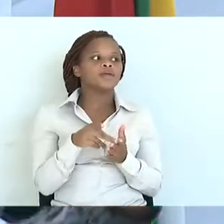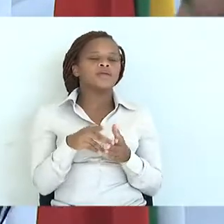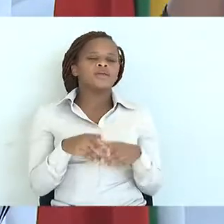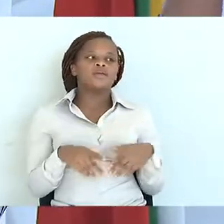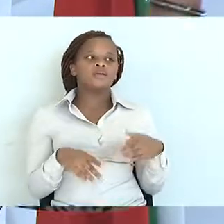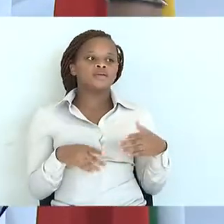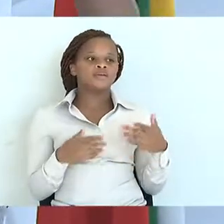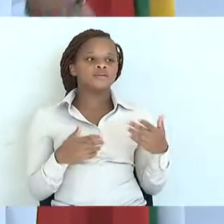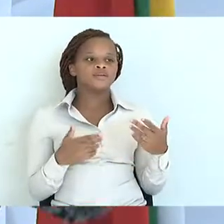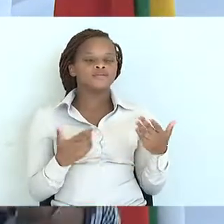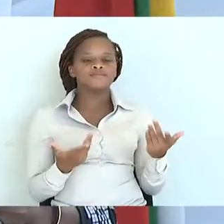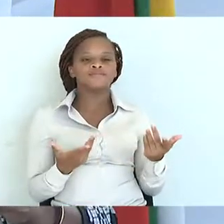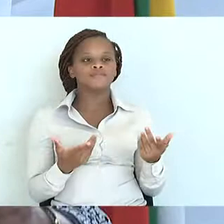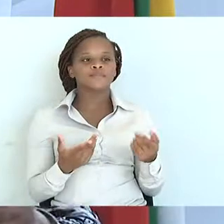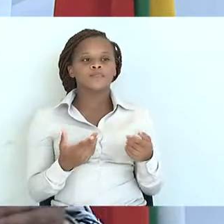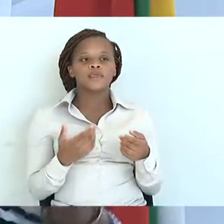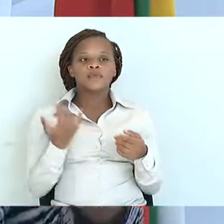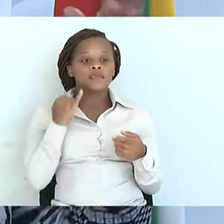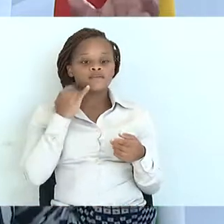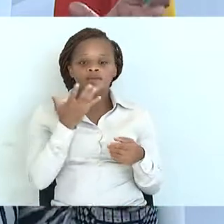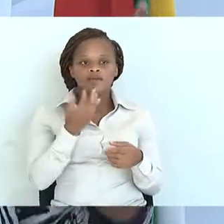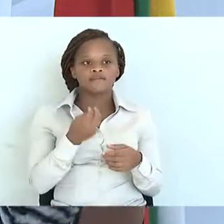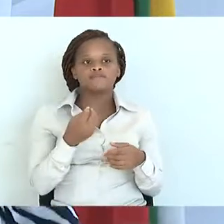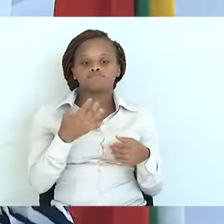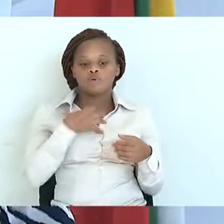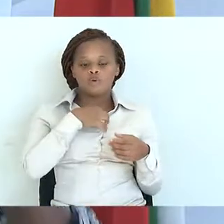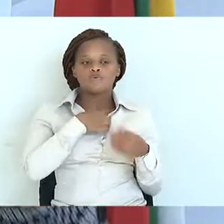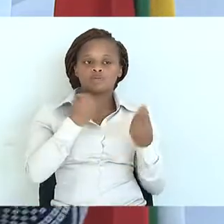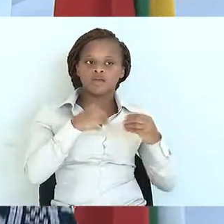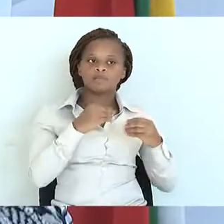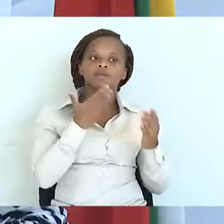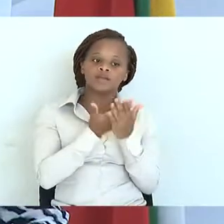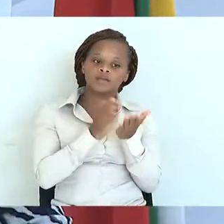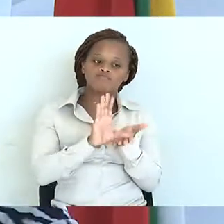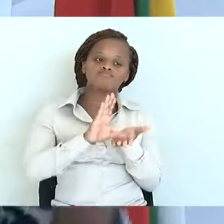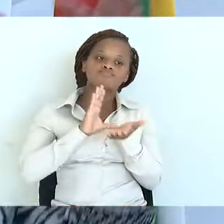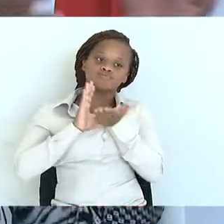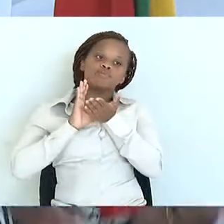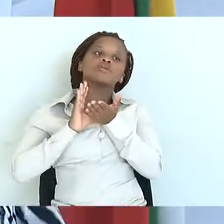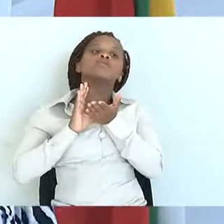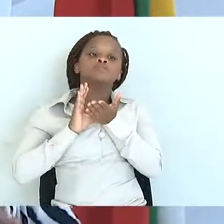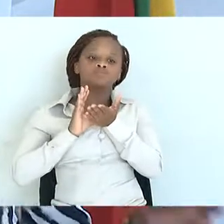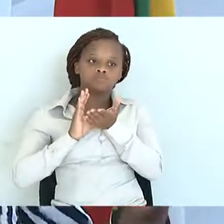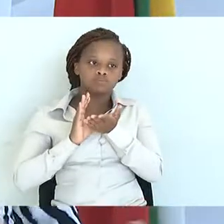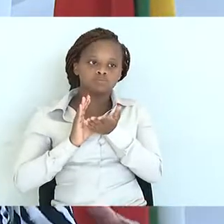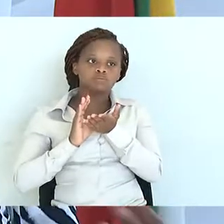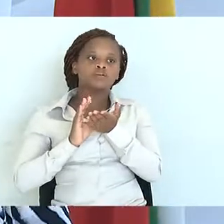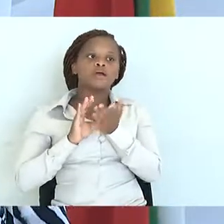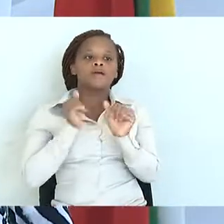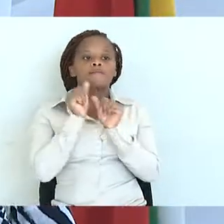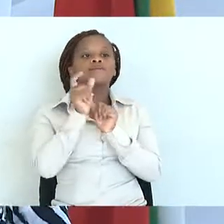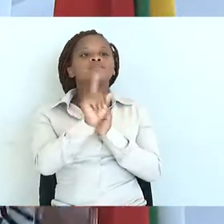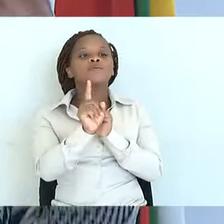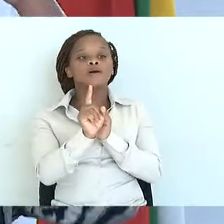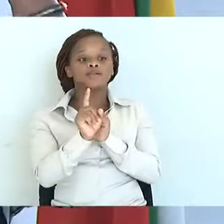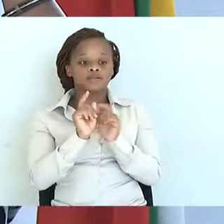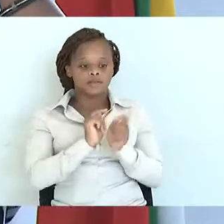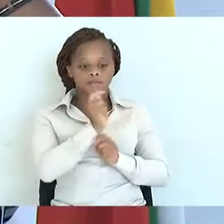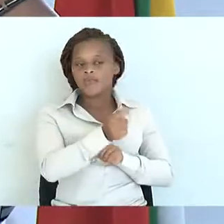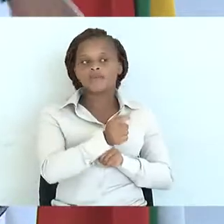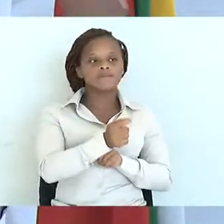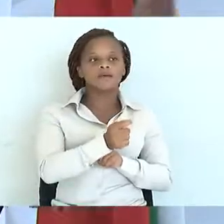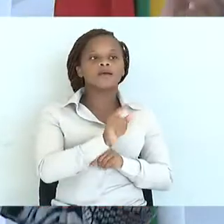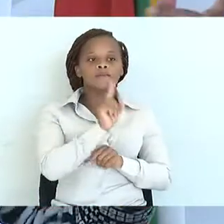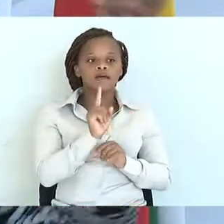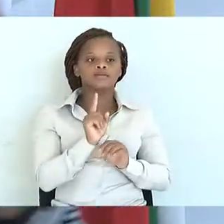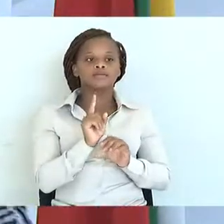ethize nithole i-investment where umuntu azothola i-equity kunokuthi umbhadale, you co-own the thing. So nifanele, you